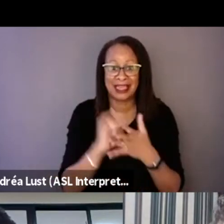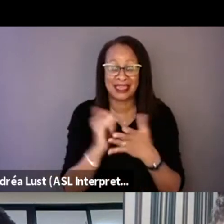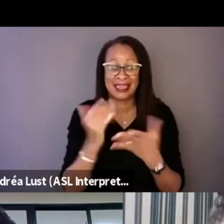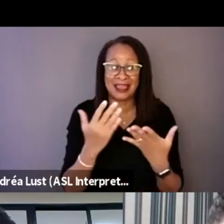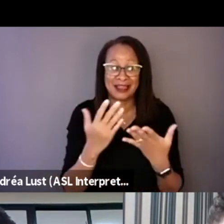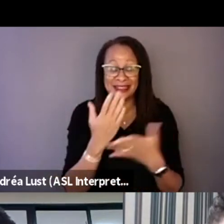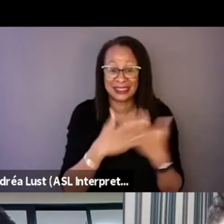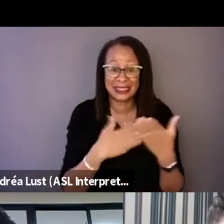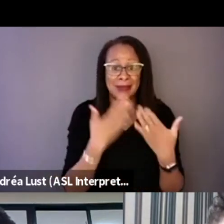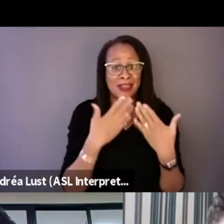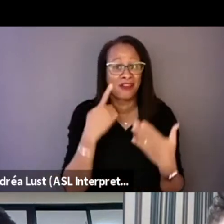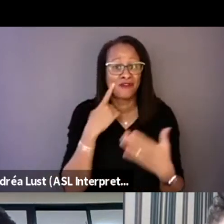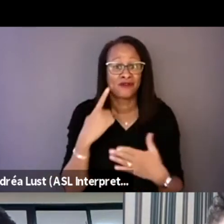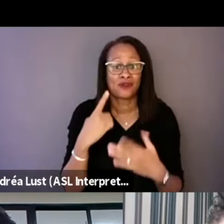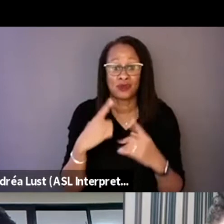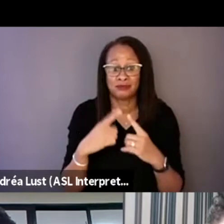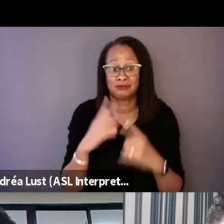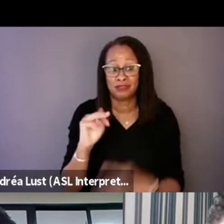adding this, because